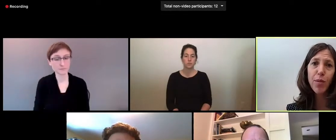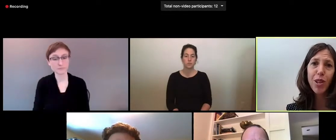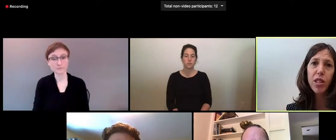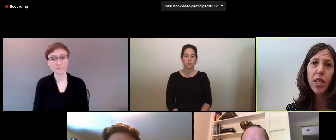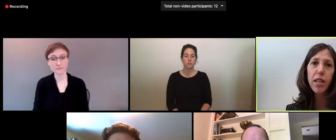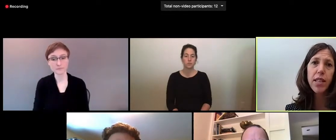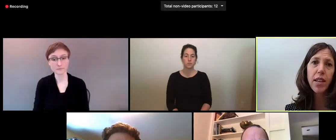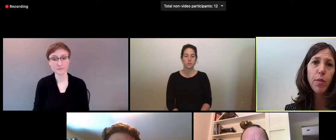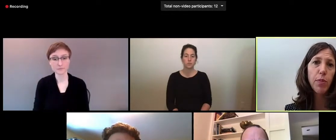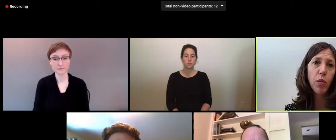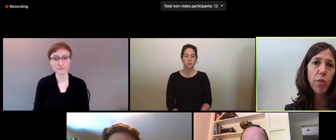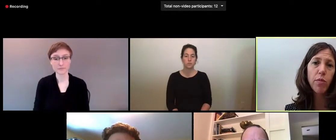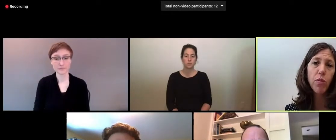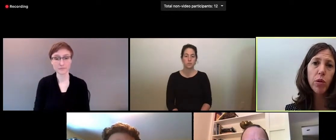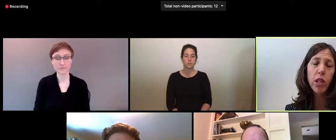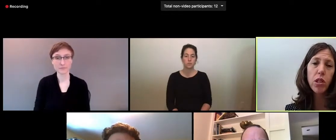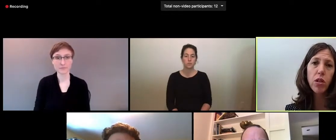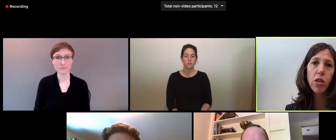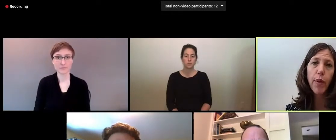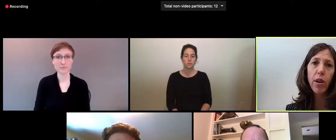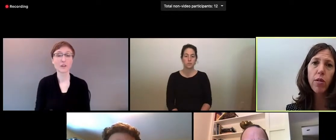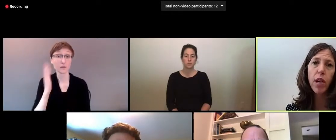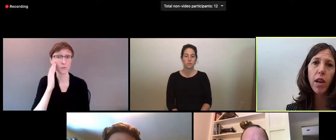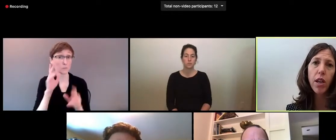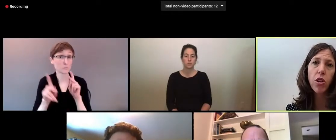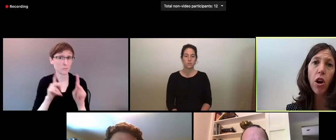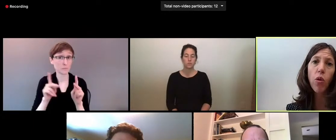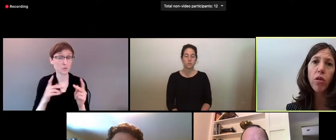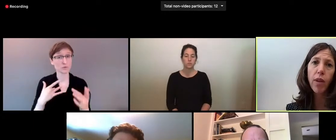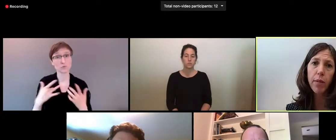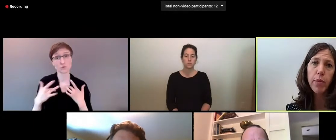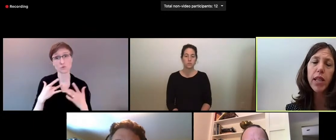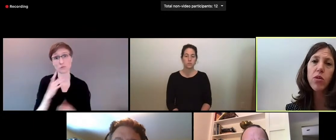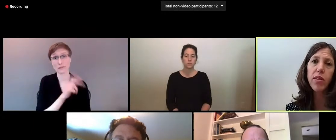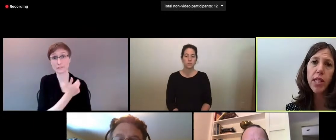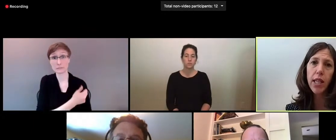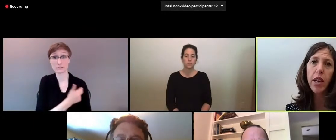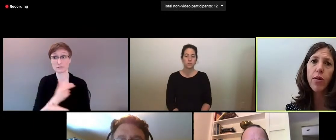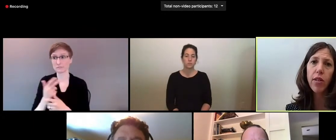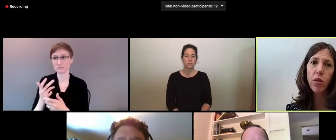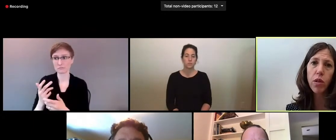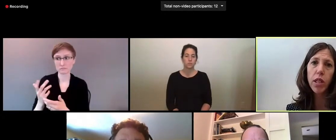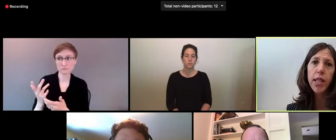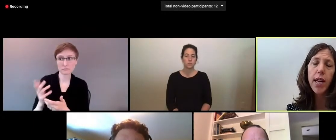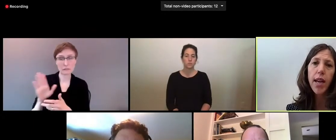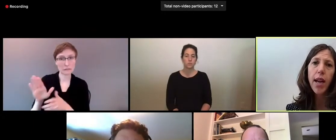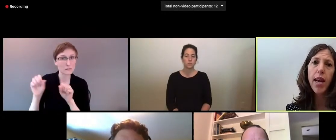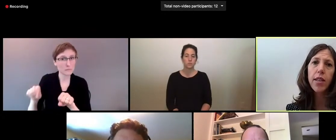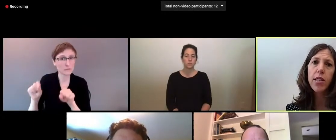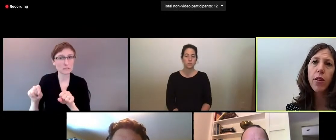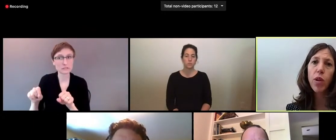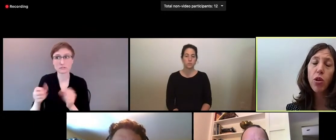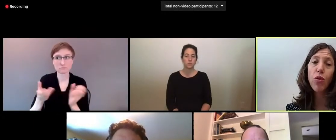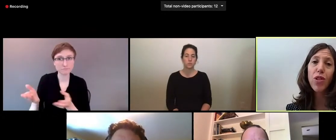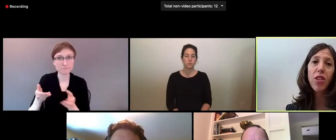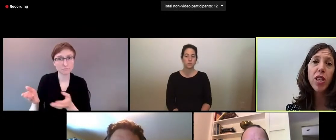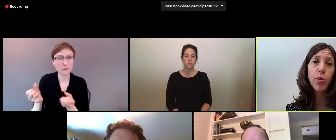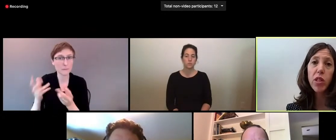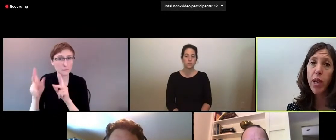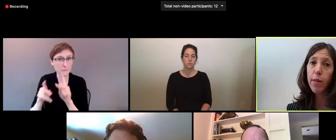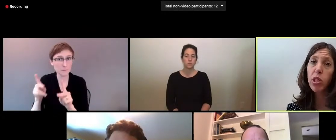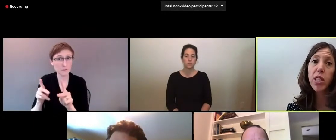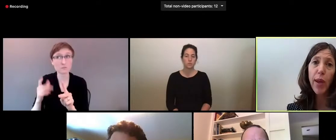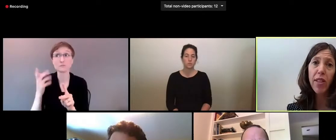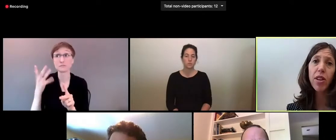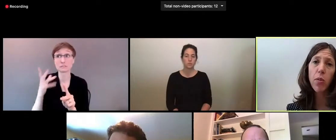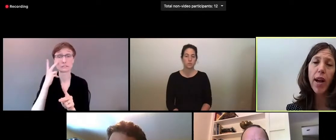of our hospitals that people were most concerned about not overwhelming, because we've seen that around the world. And we know that the